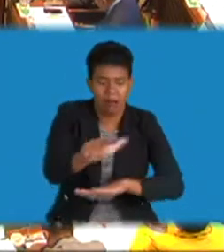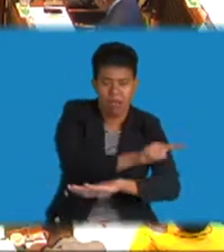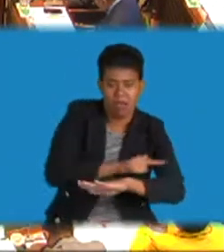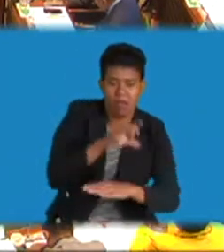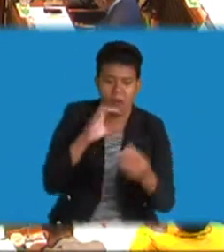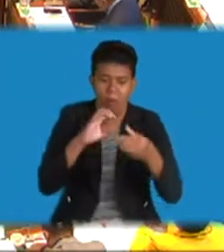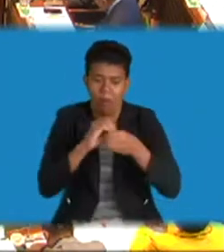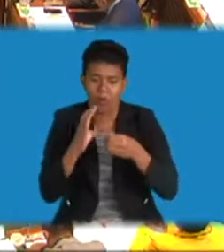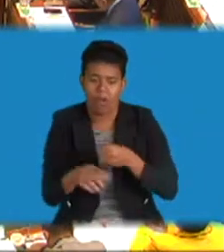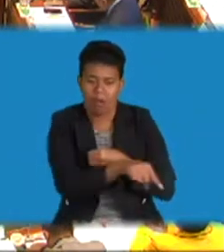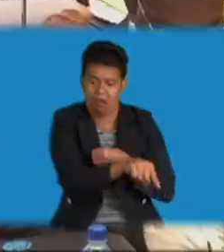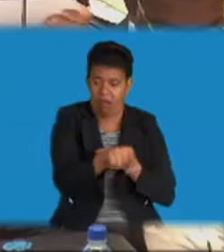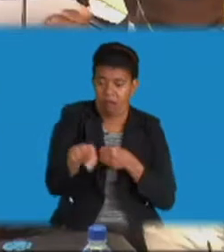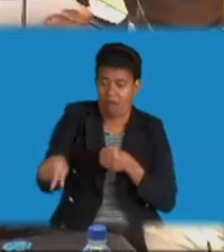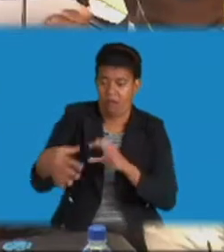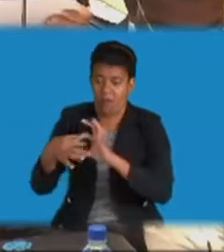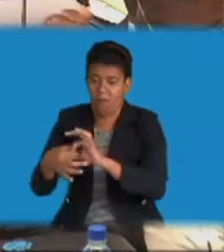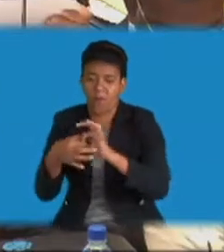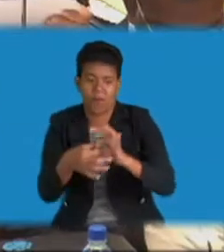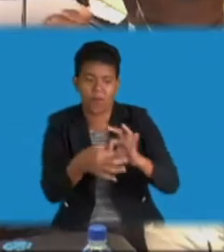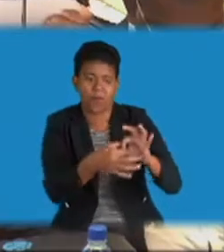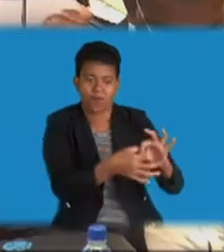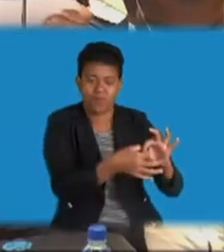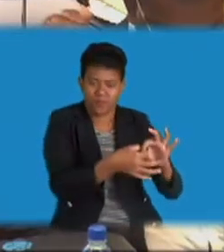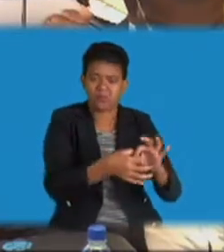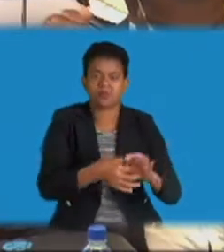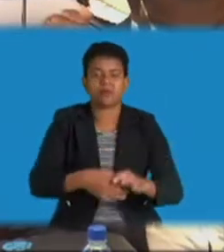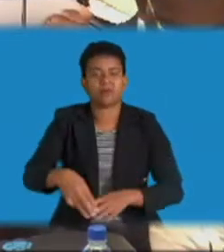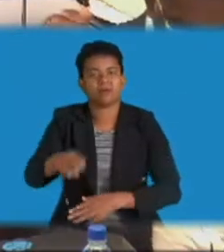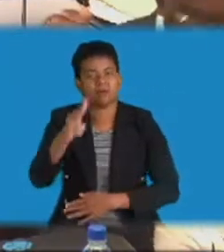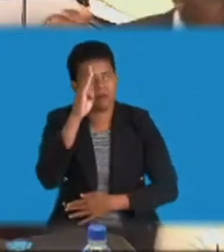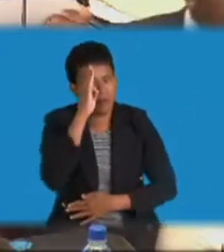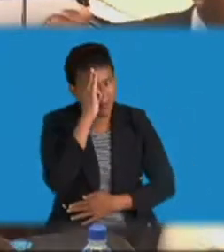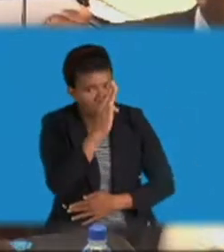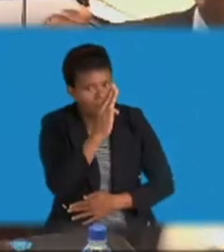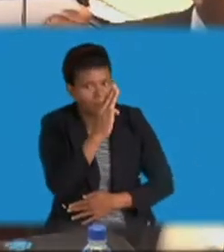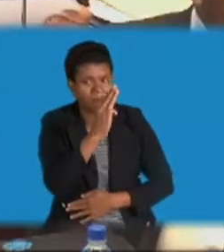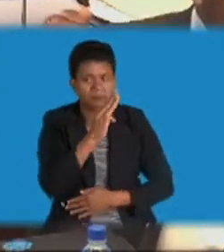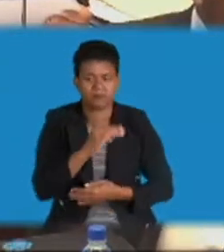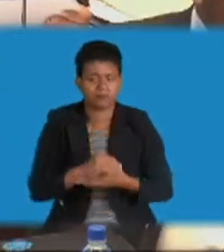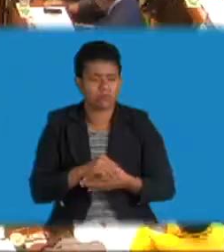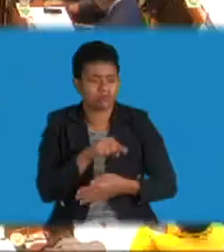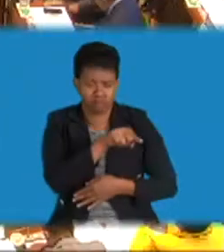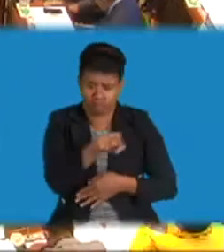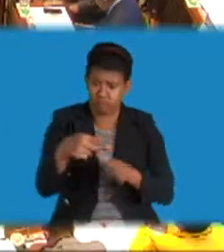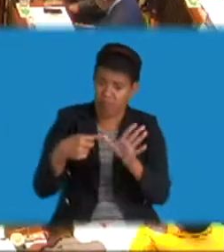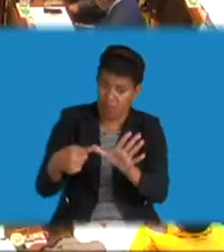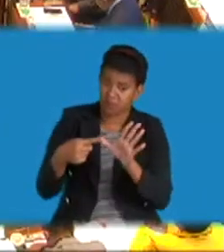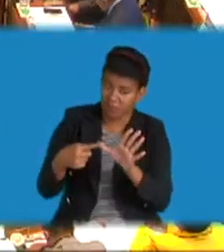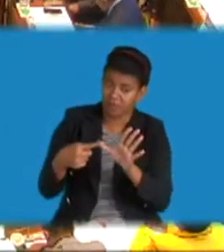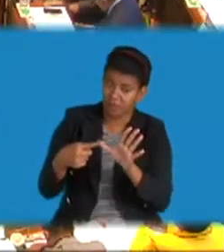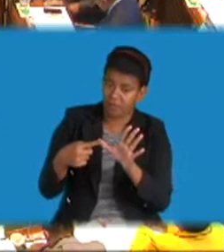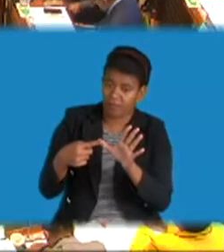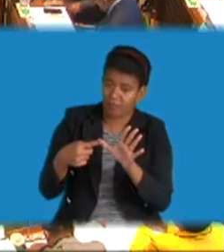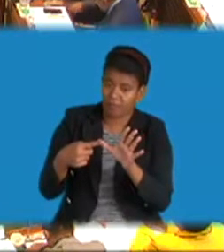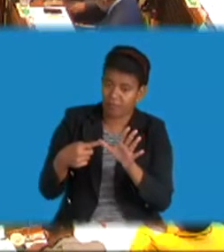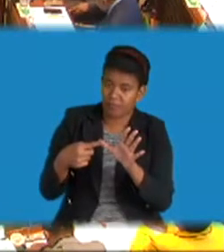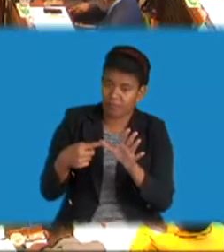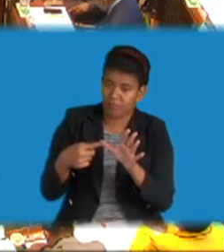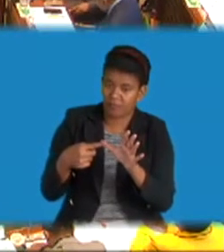Madam Speaker, it's which I'll provide later. Oh. The answer will be provided written. It's a statistical in